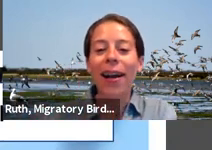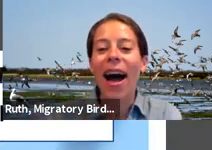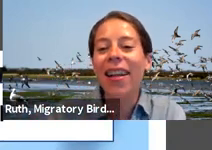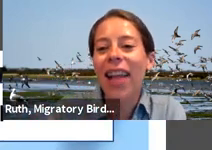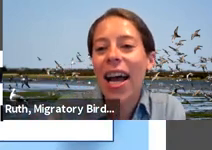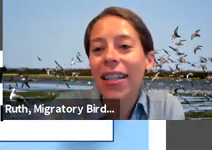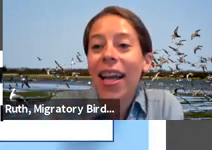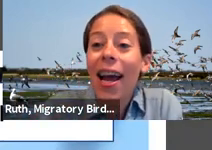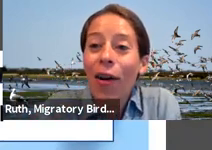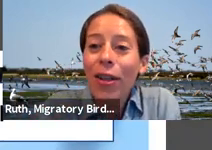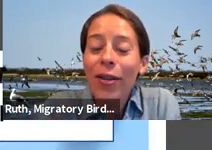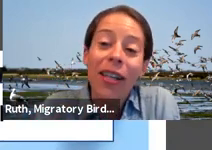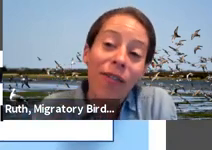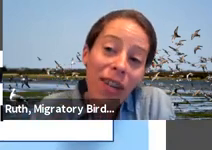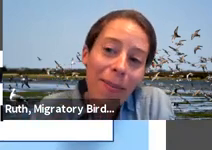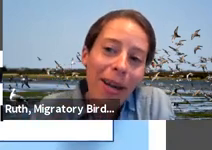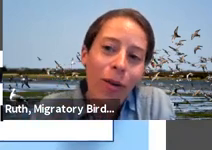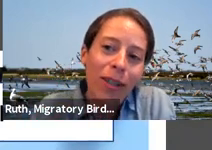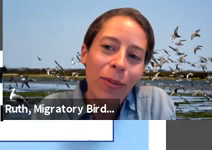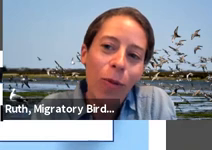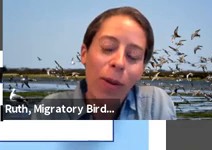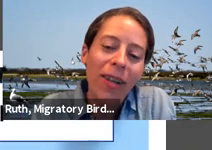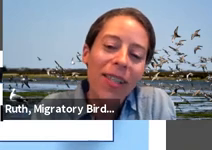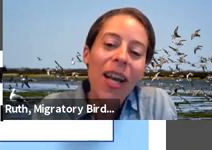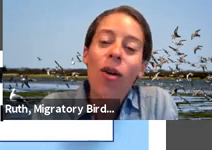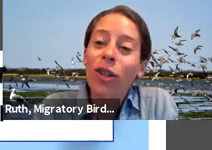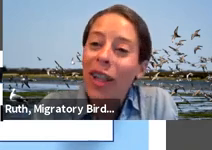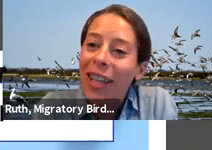and a black eye line. And I also study female golden wing